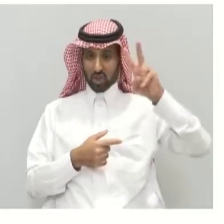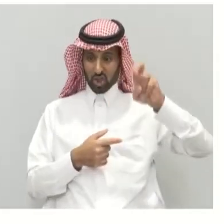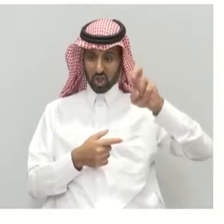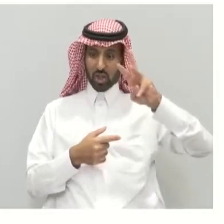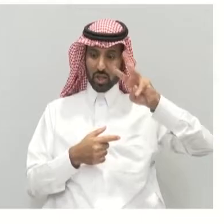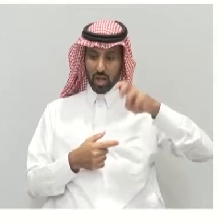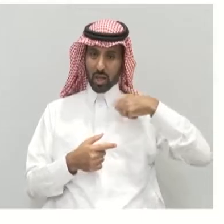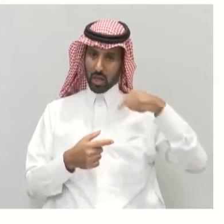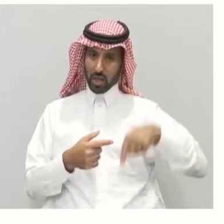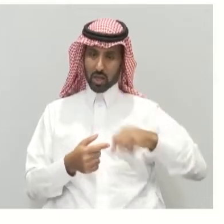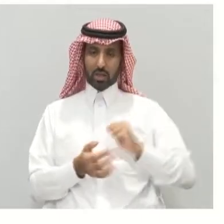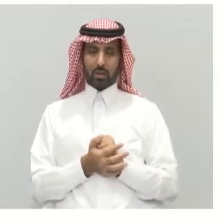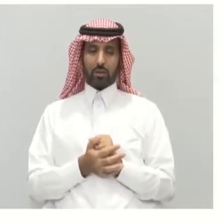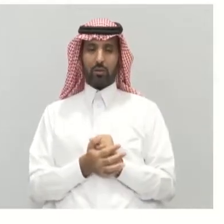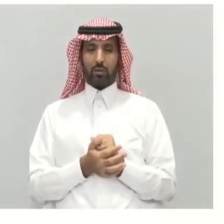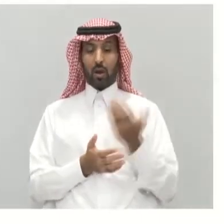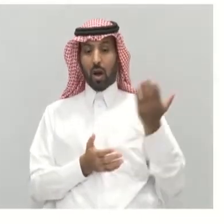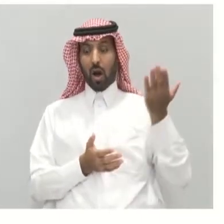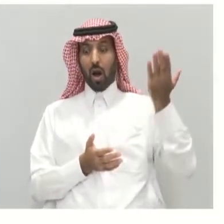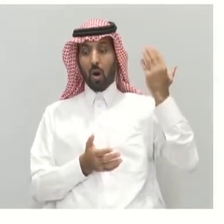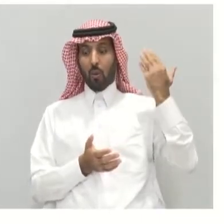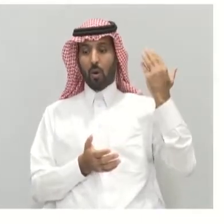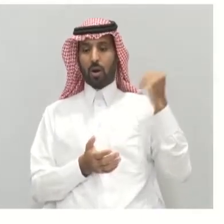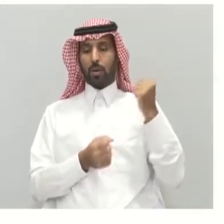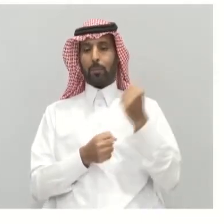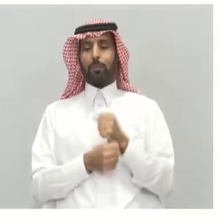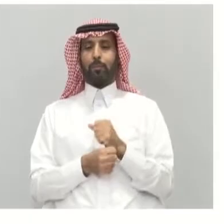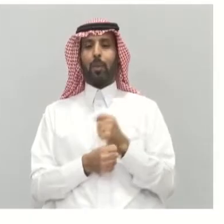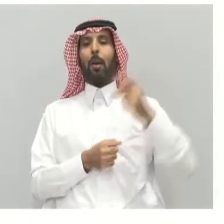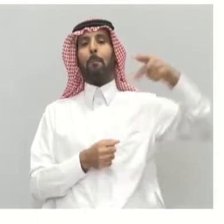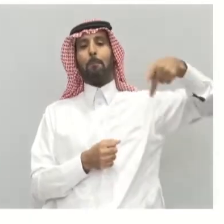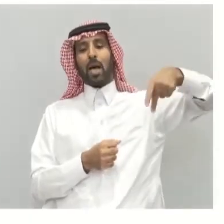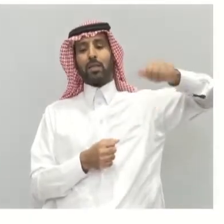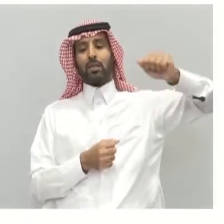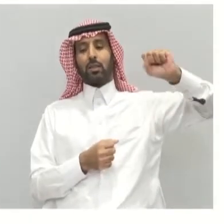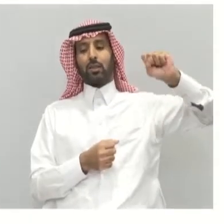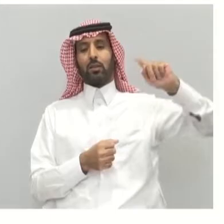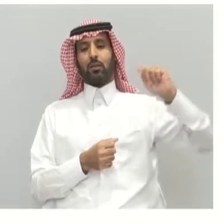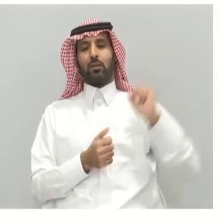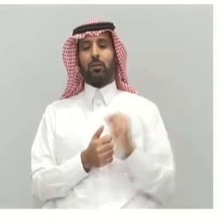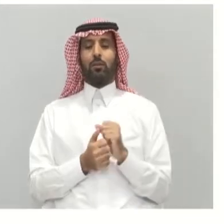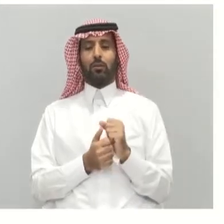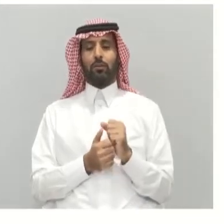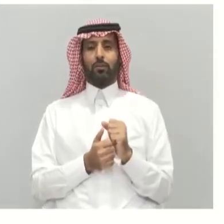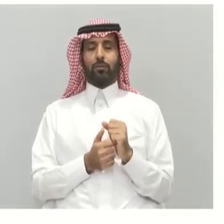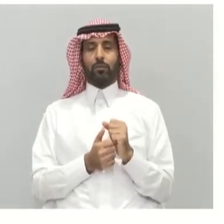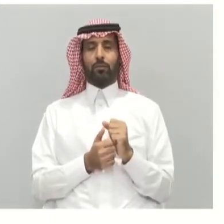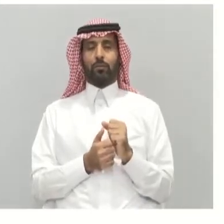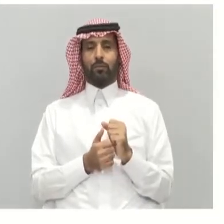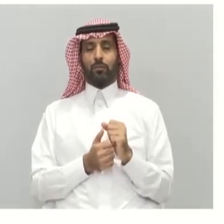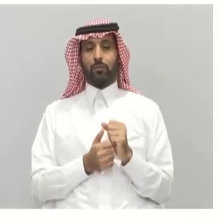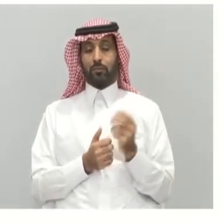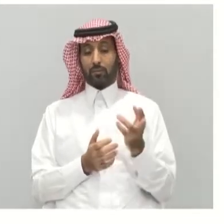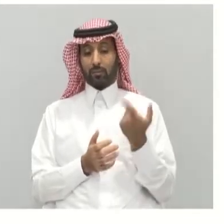in the past. So we use in 1998, in the 20th century, this is the past. On